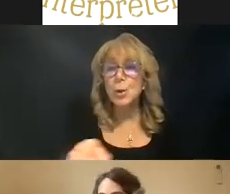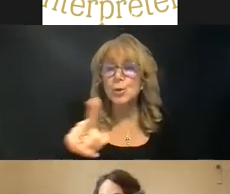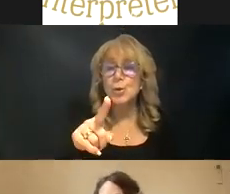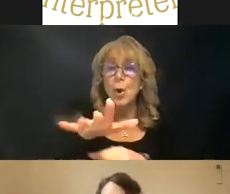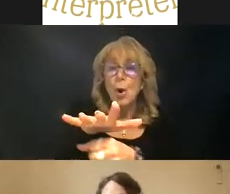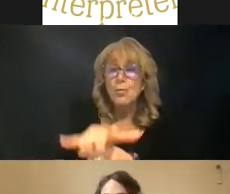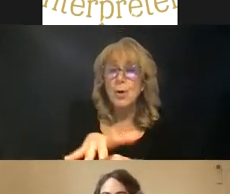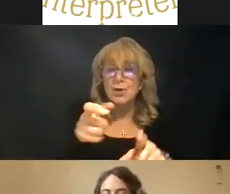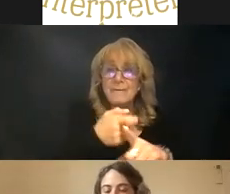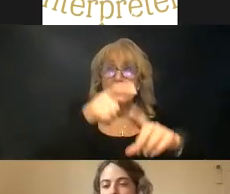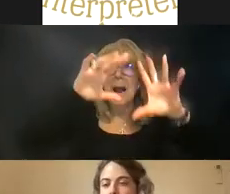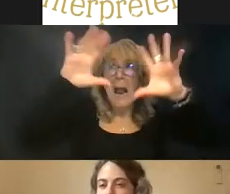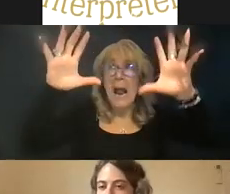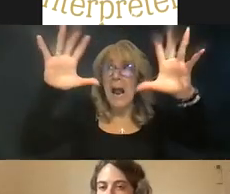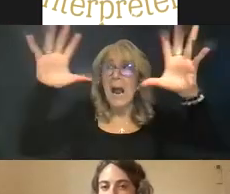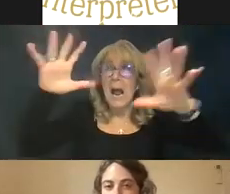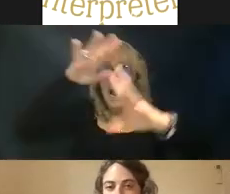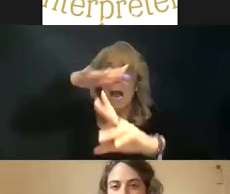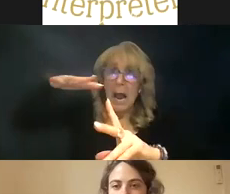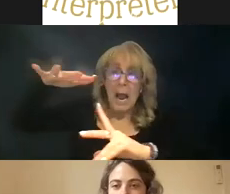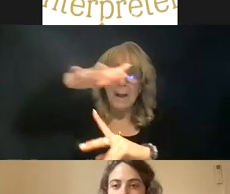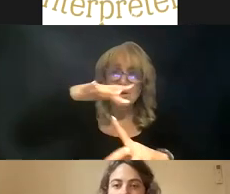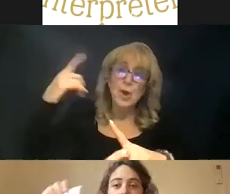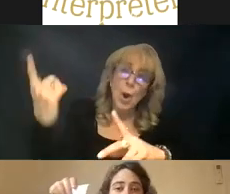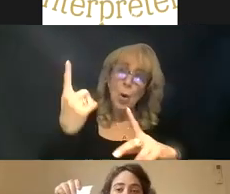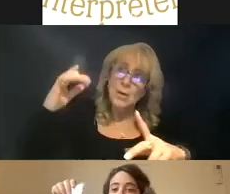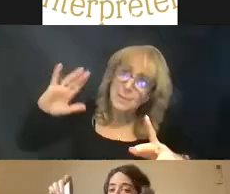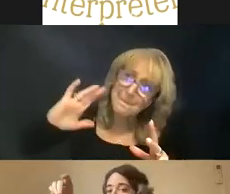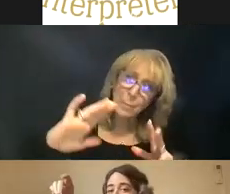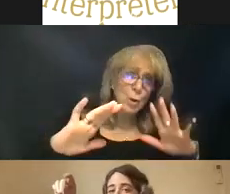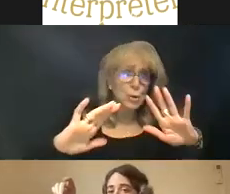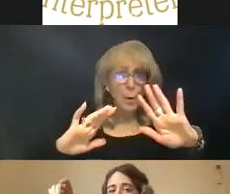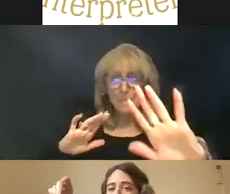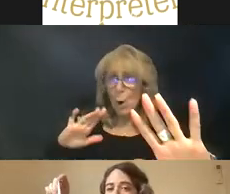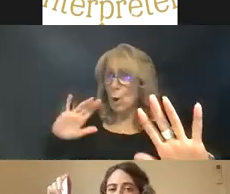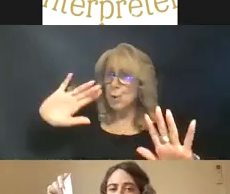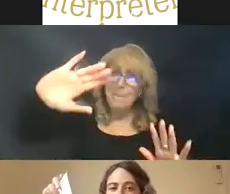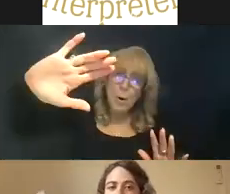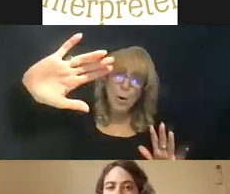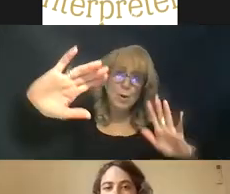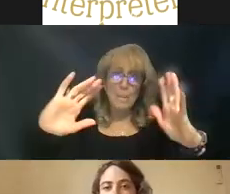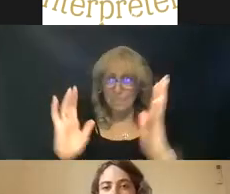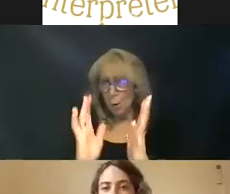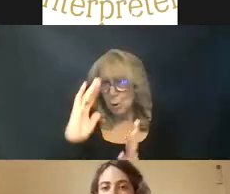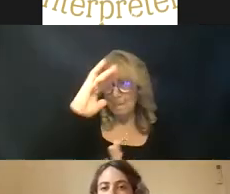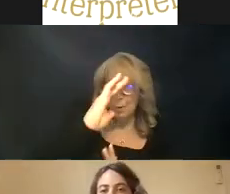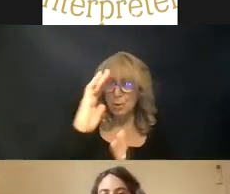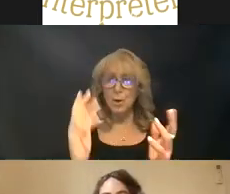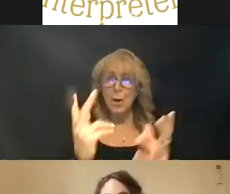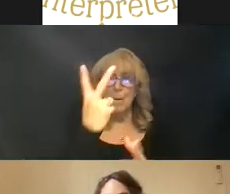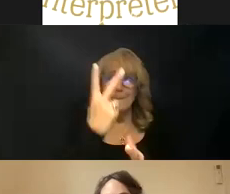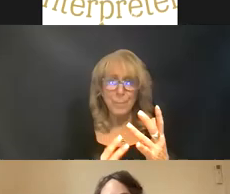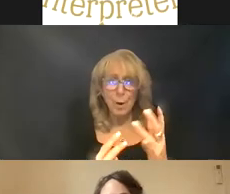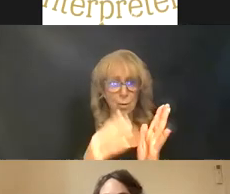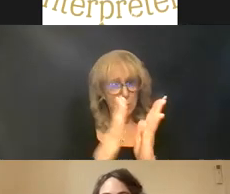the atmospheric pressure is always pushing all the time on all directions. So it's pushing on the both sides of the sheet, doesn't move. But what happens if